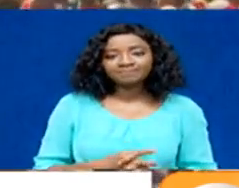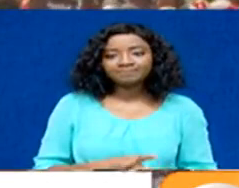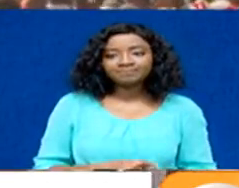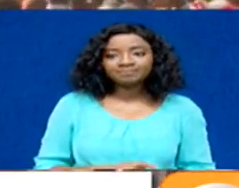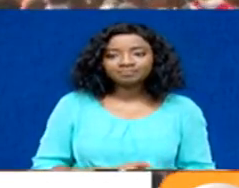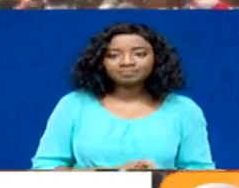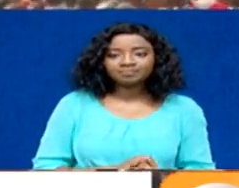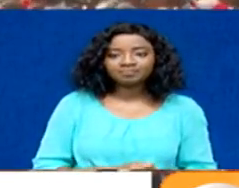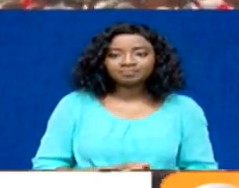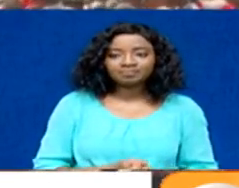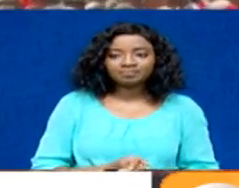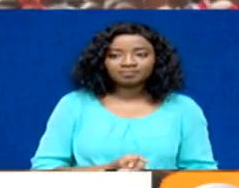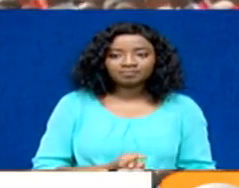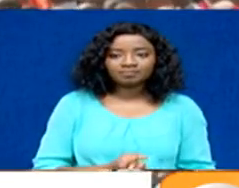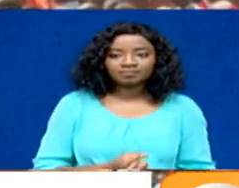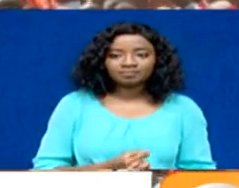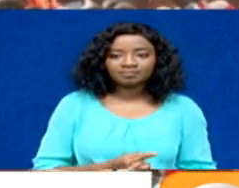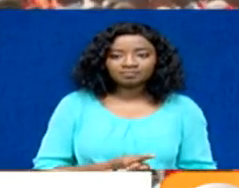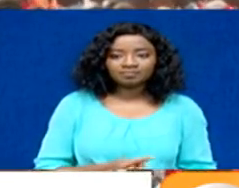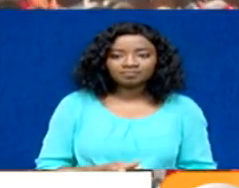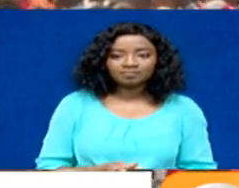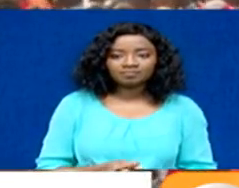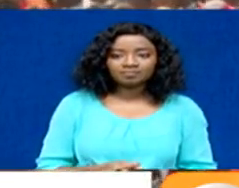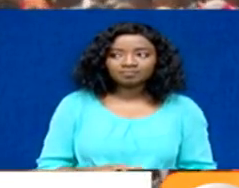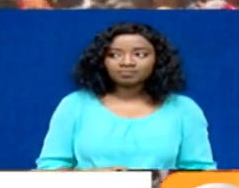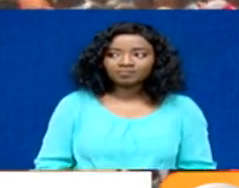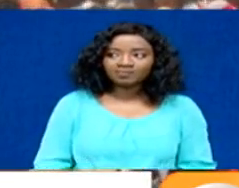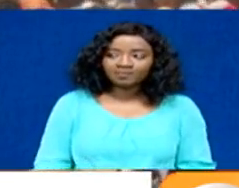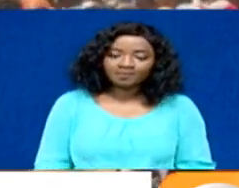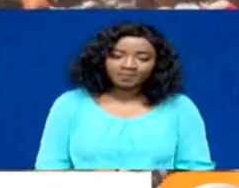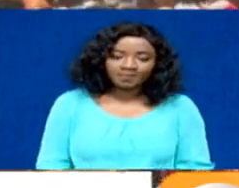Stephen Letoo, Citizen TV, Imenti Central Constituency, Meru County.